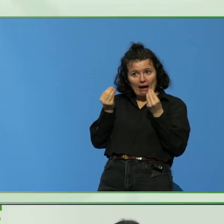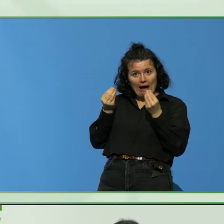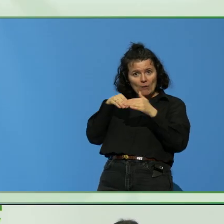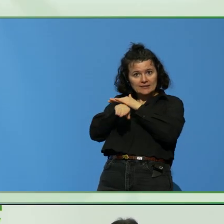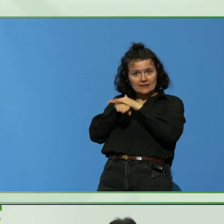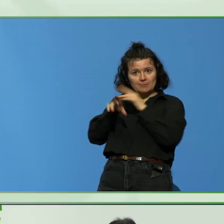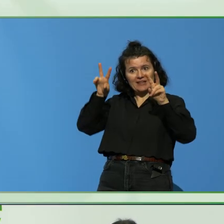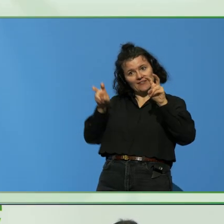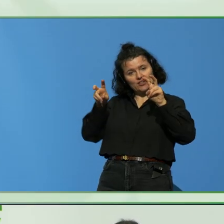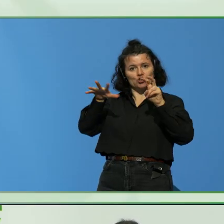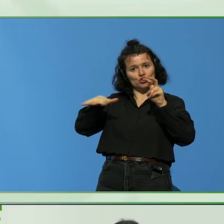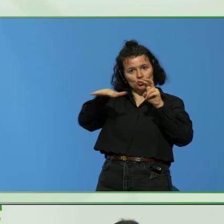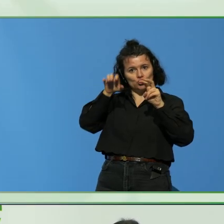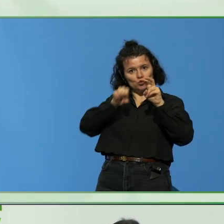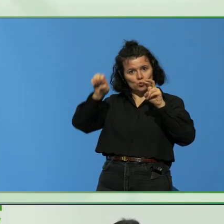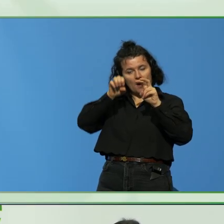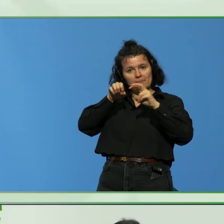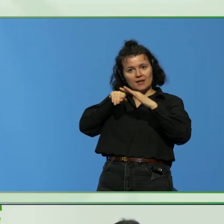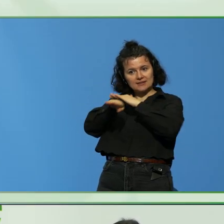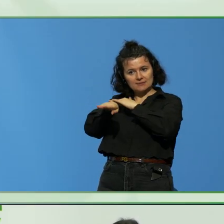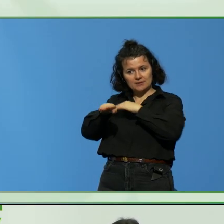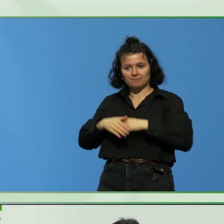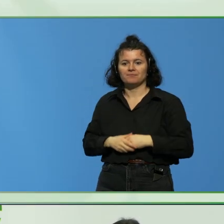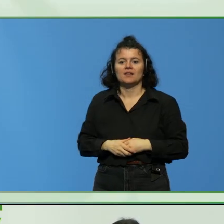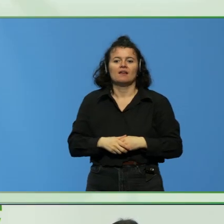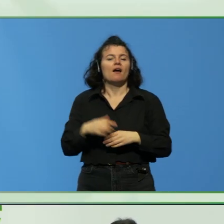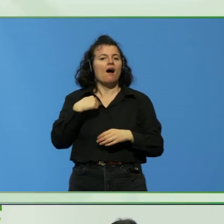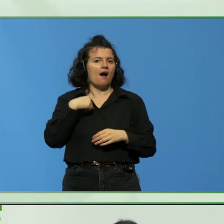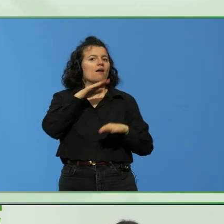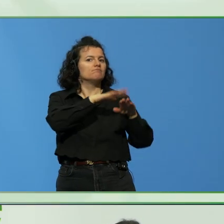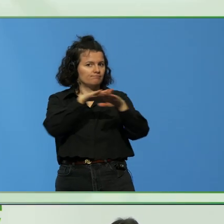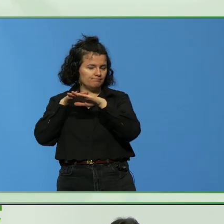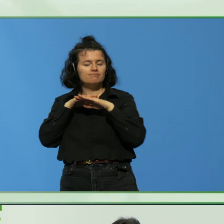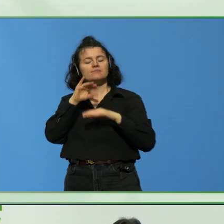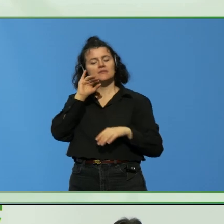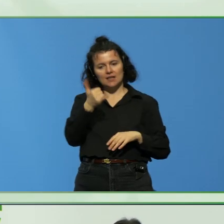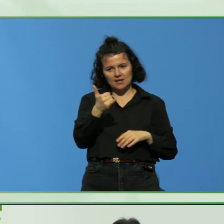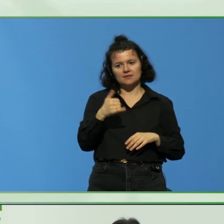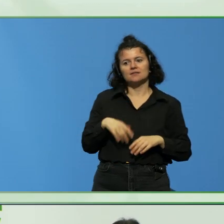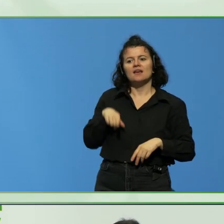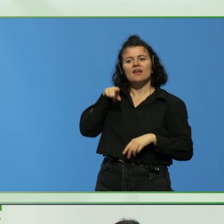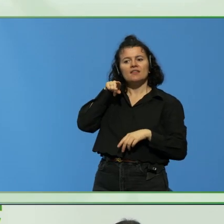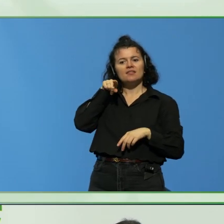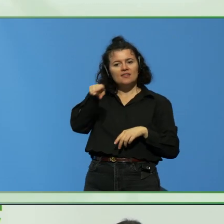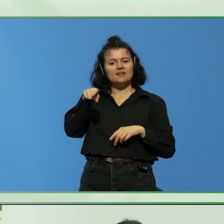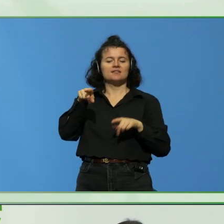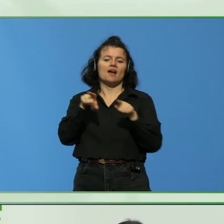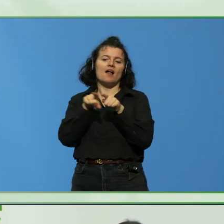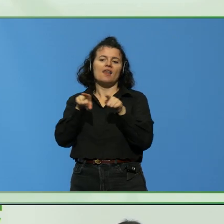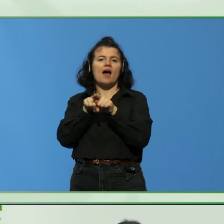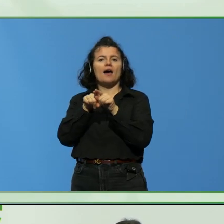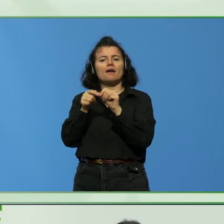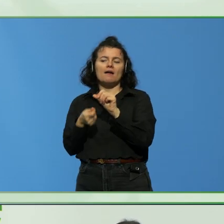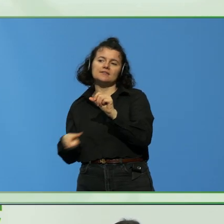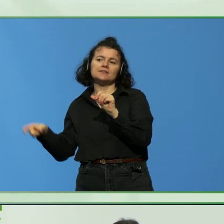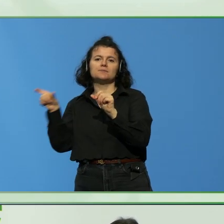clear. Accessibility should not be a separate service or a special program,